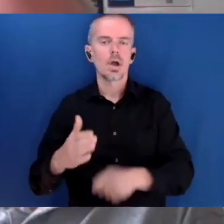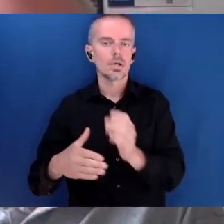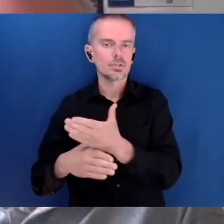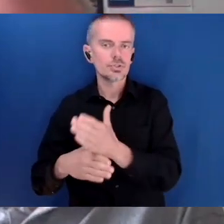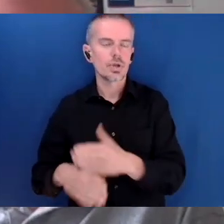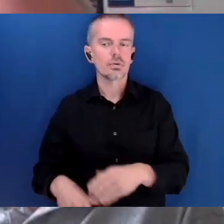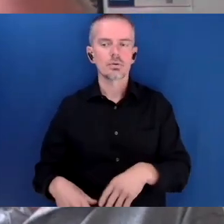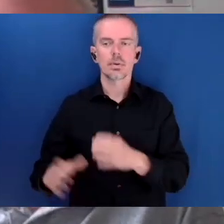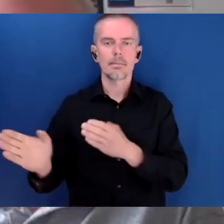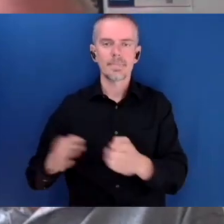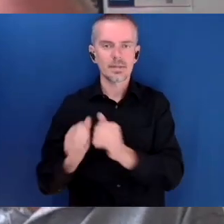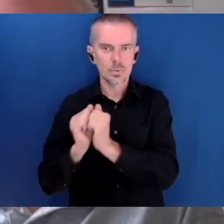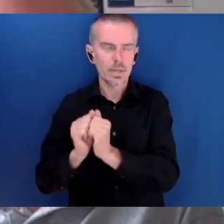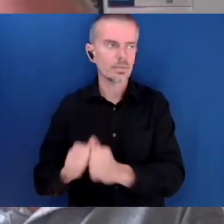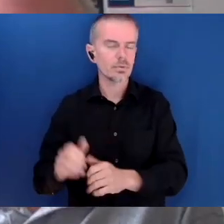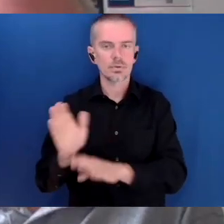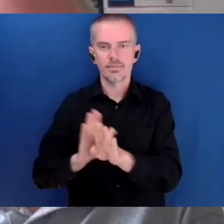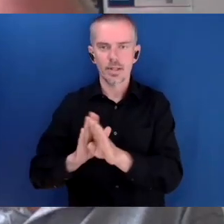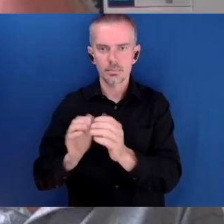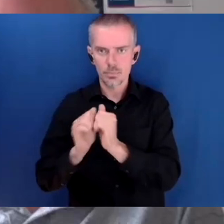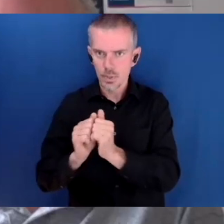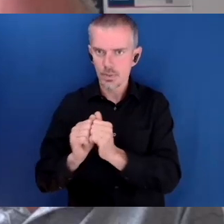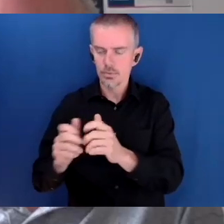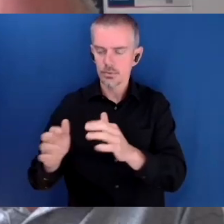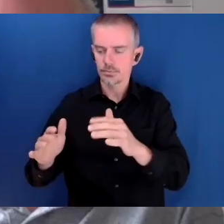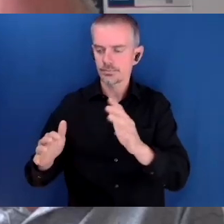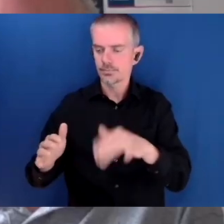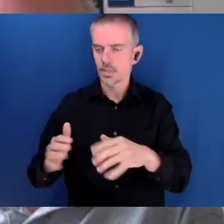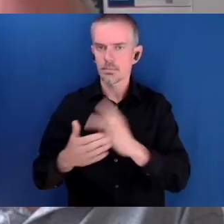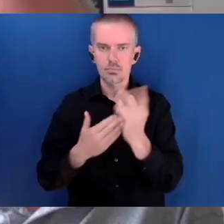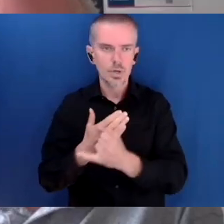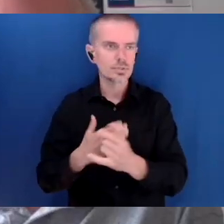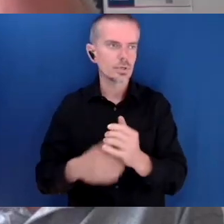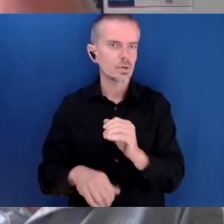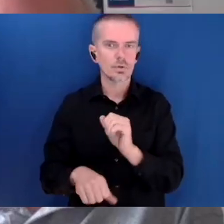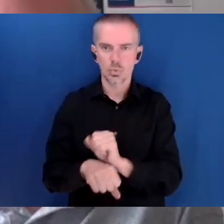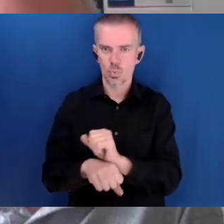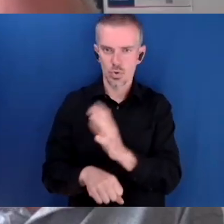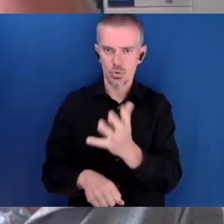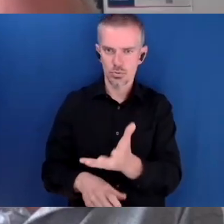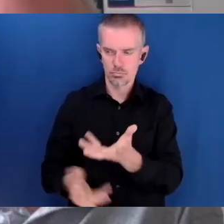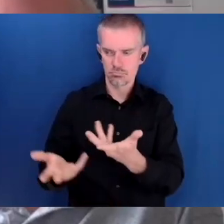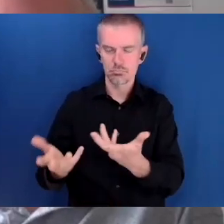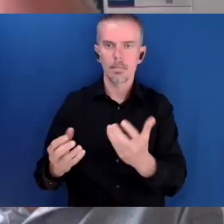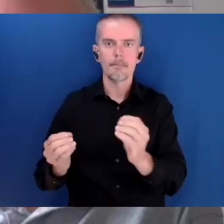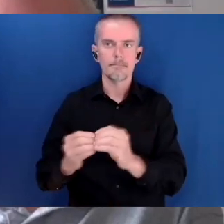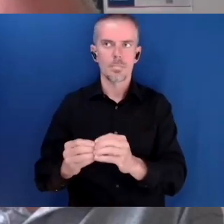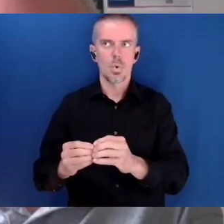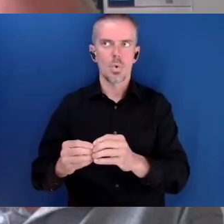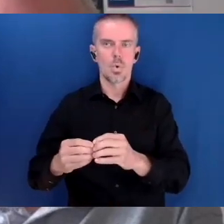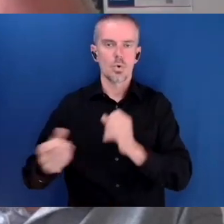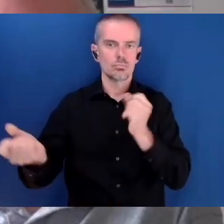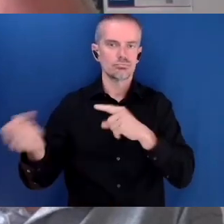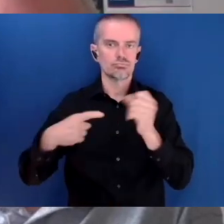joint planning, joint development of the project, of the work being done. There's a much higher level of